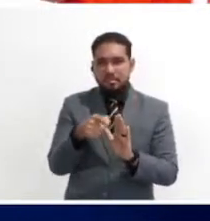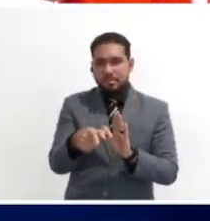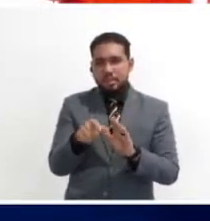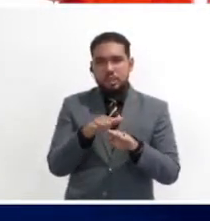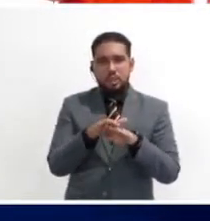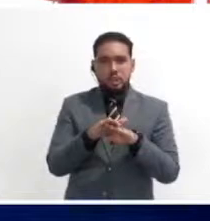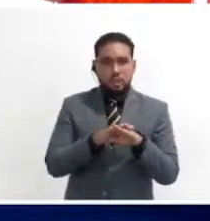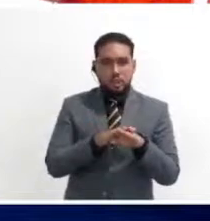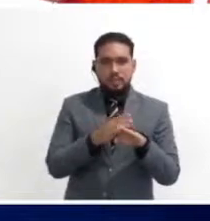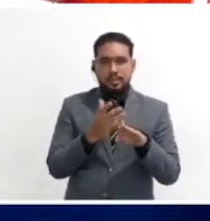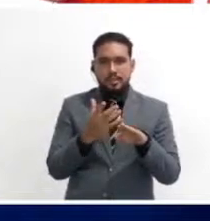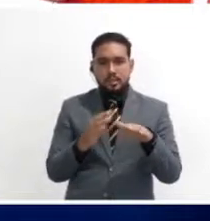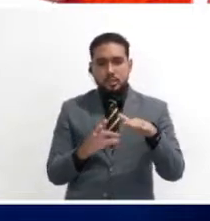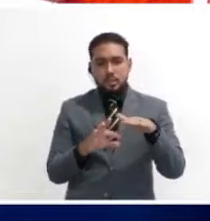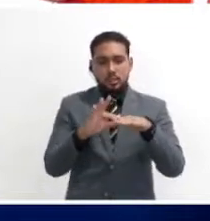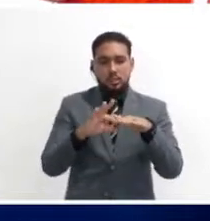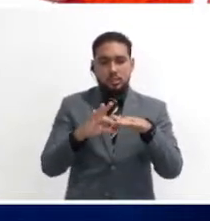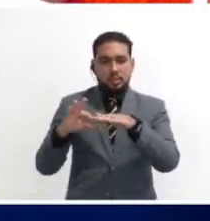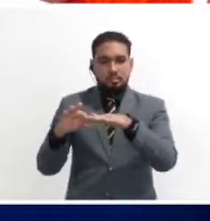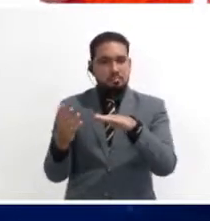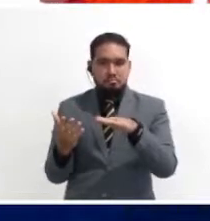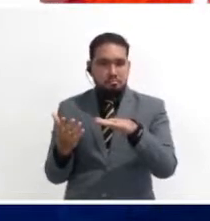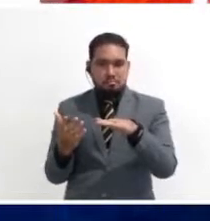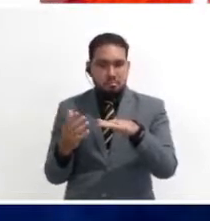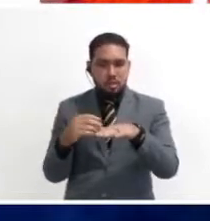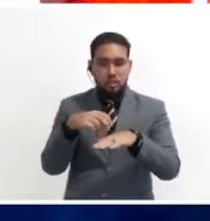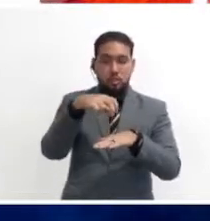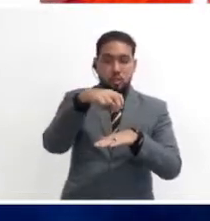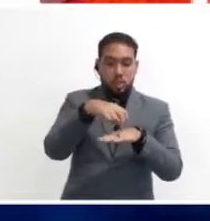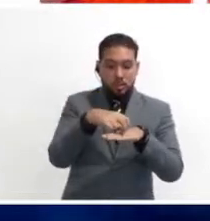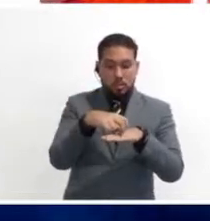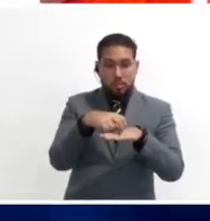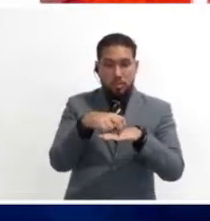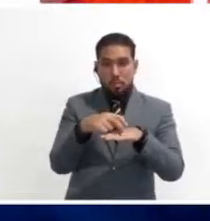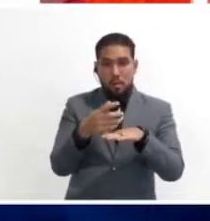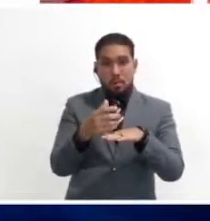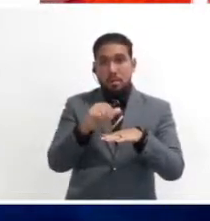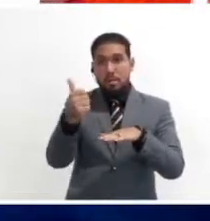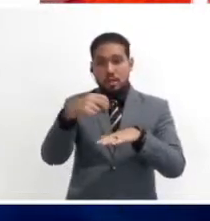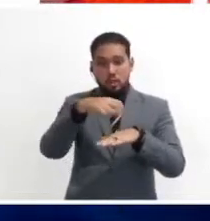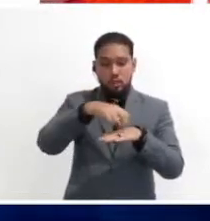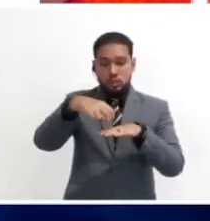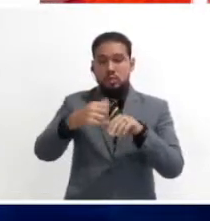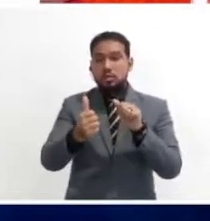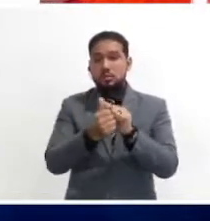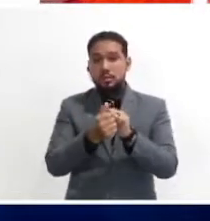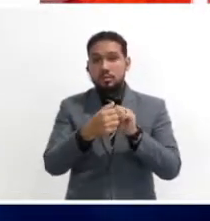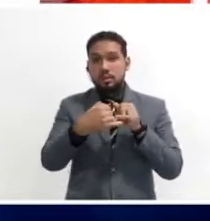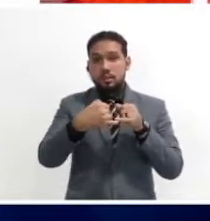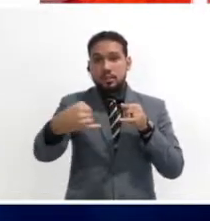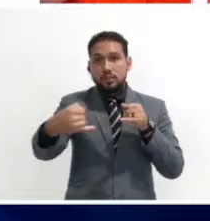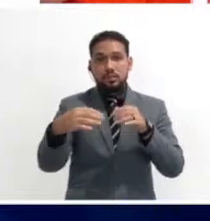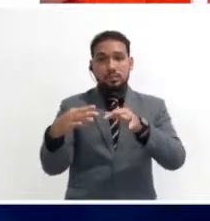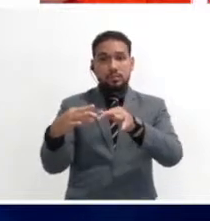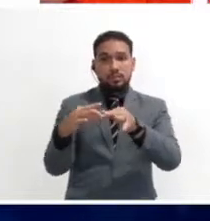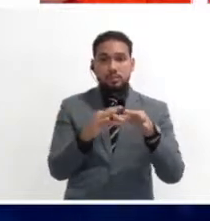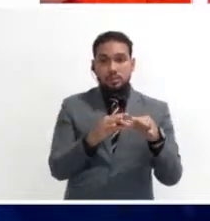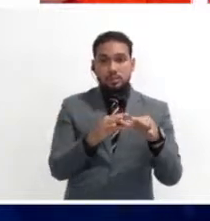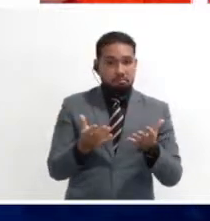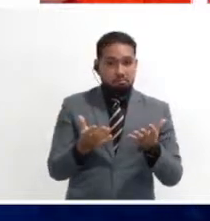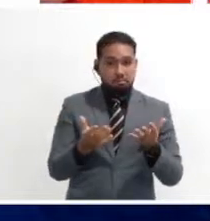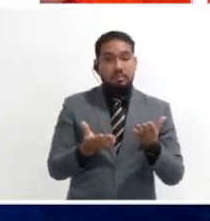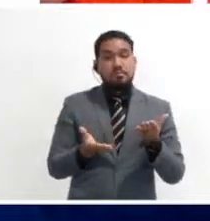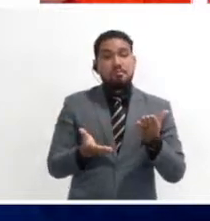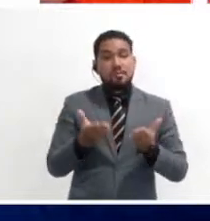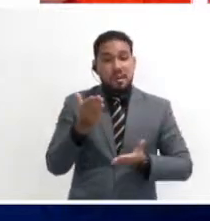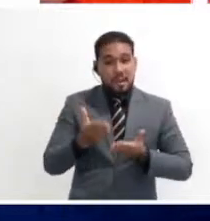chip. And so it hasn't happened yet, but very soon, maybe in another year or two, we should start to